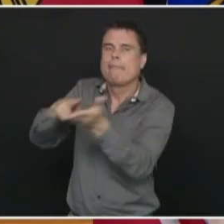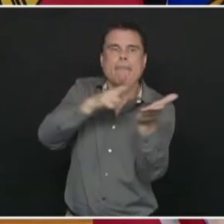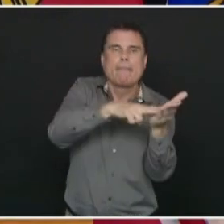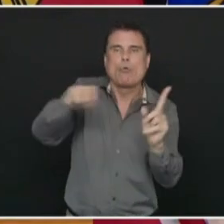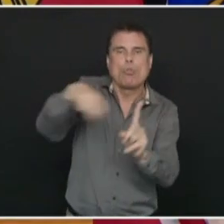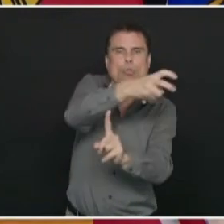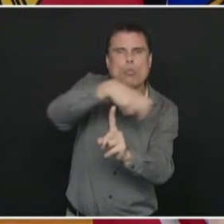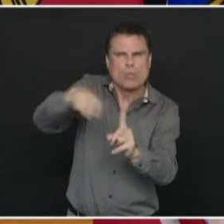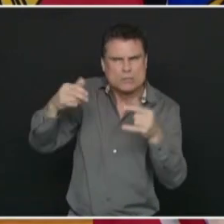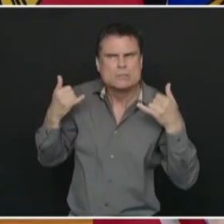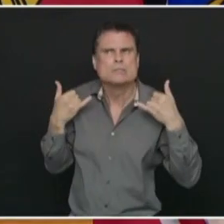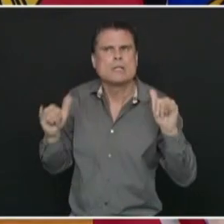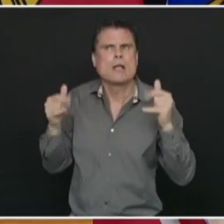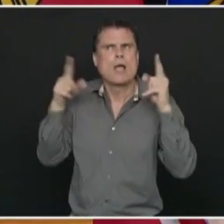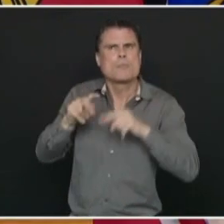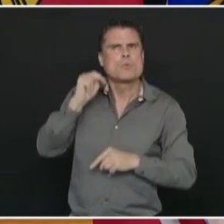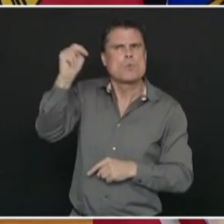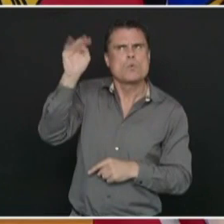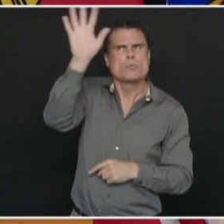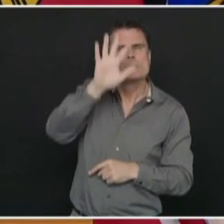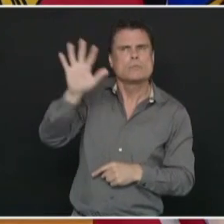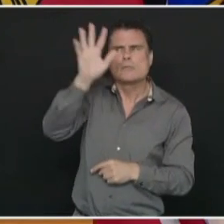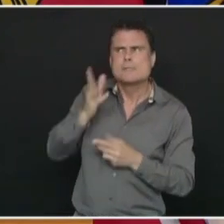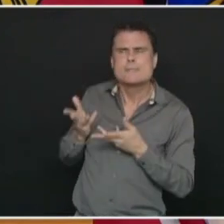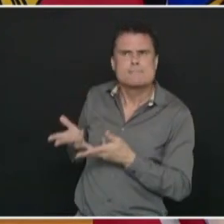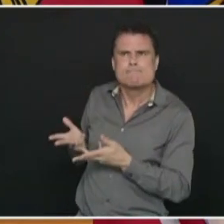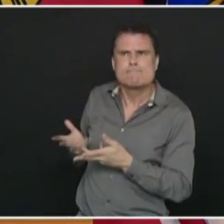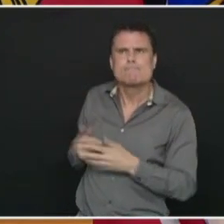Next question is from Megan Devlin, Daily Hive.